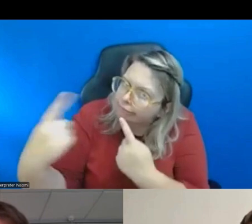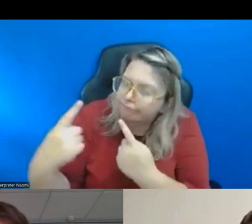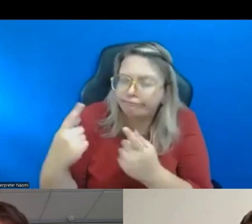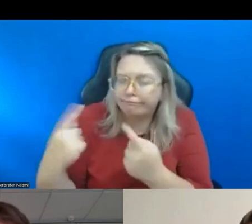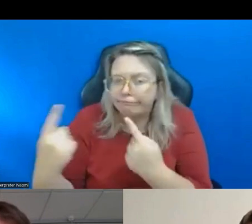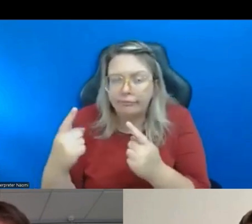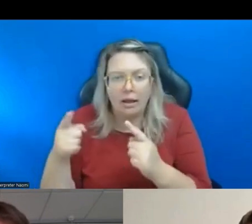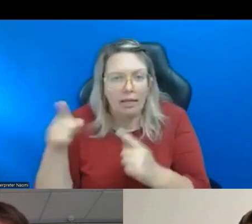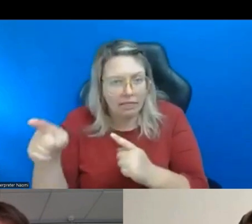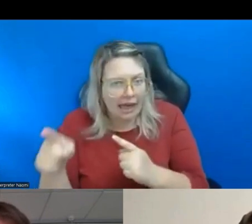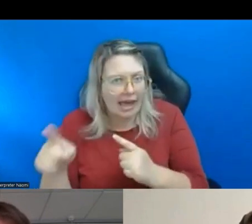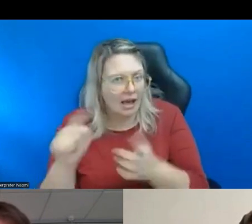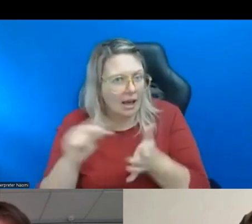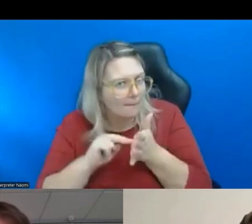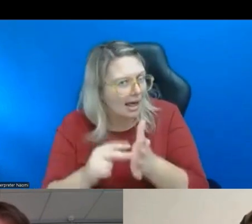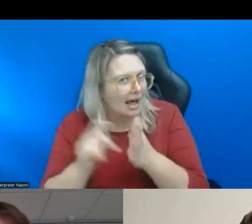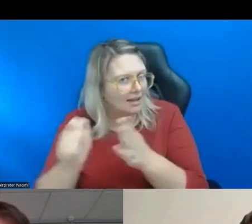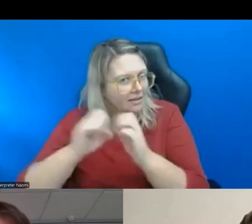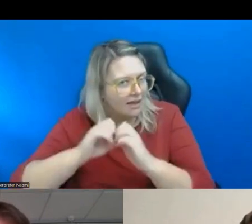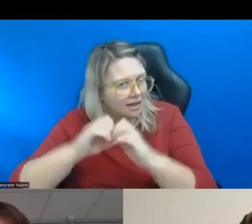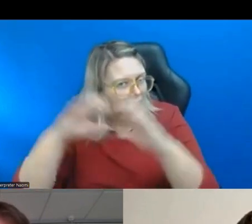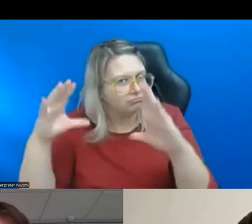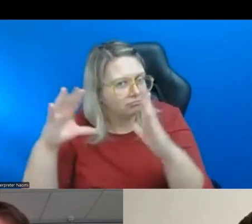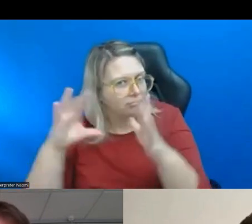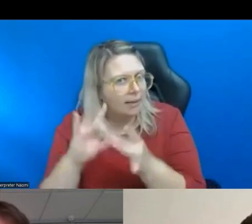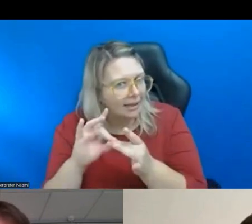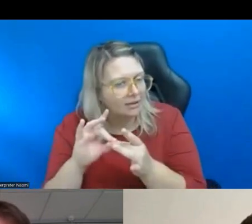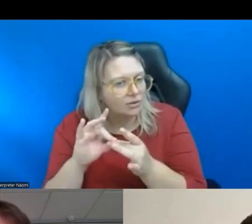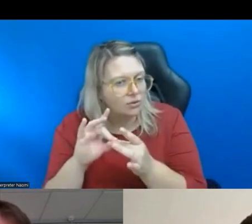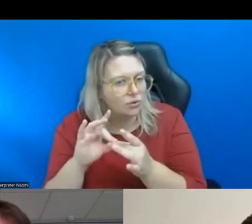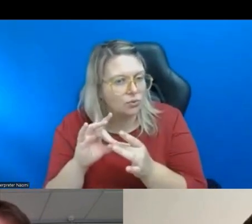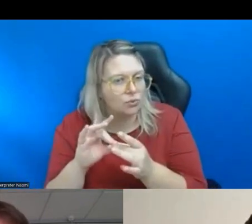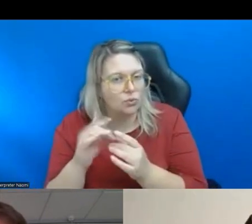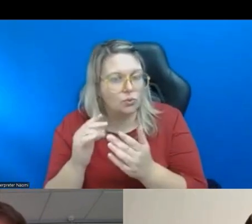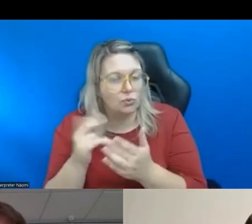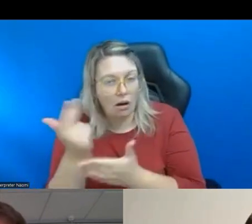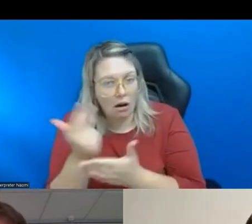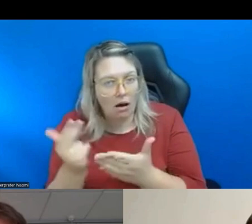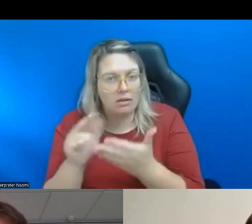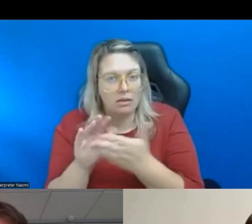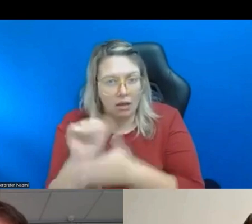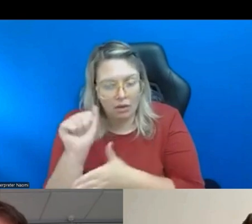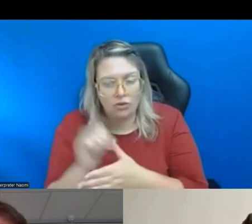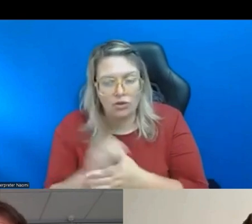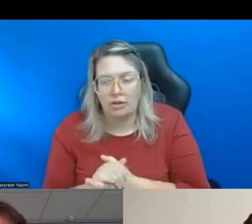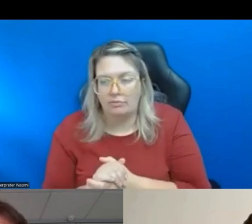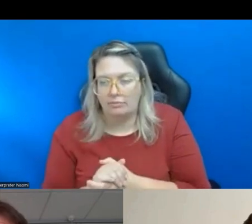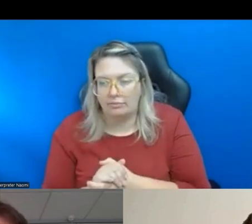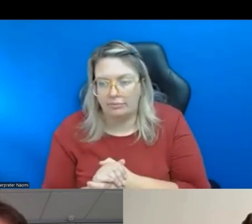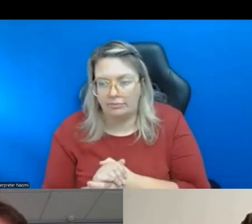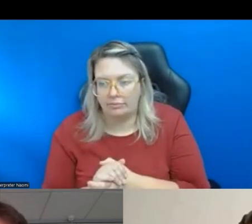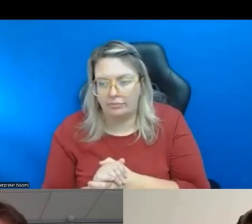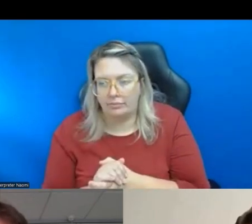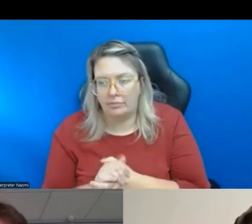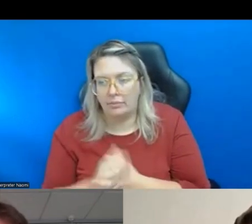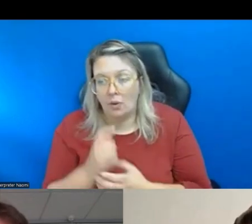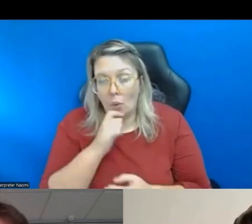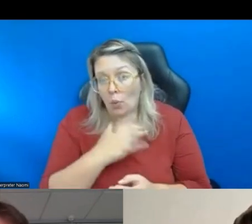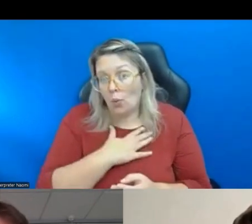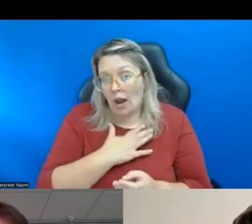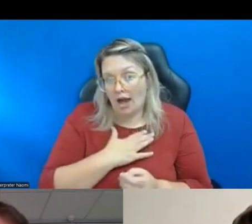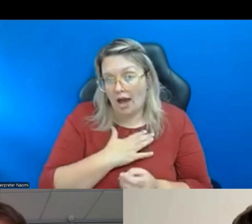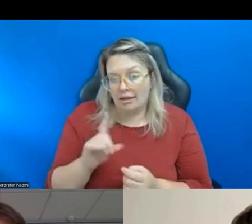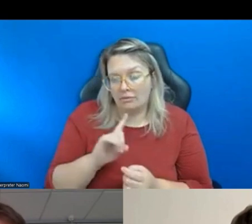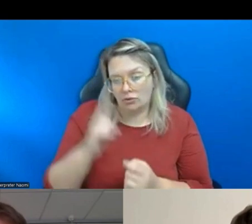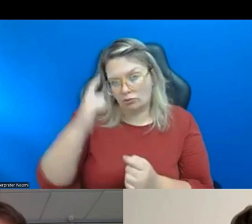to devolution and their ambitions around culture. And I think one of the things that we'd like to do is to explore